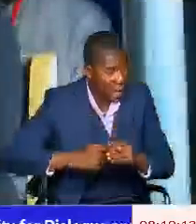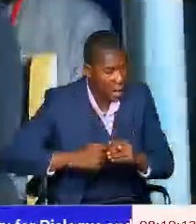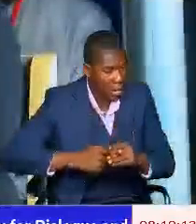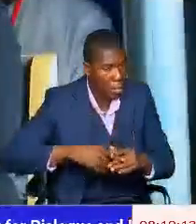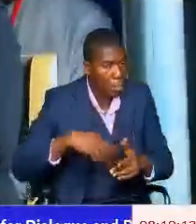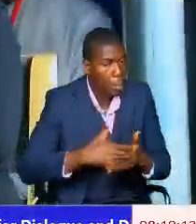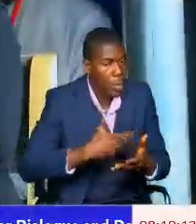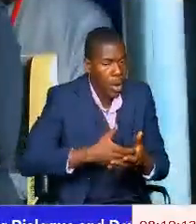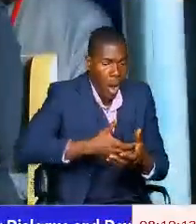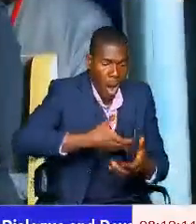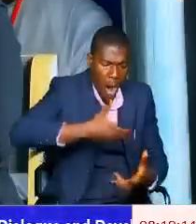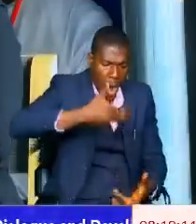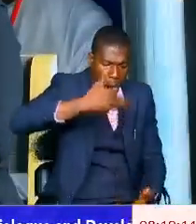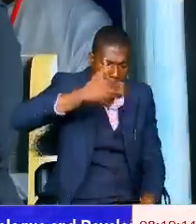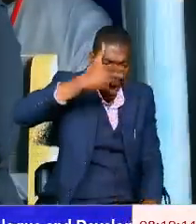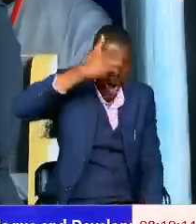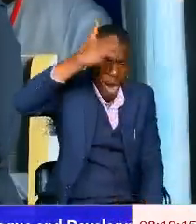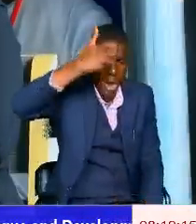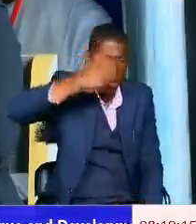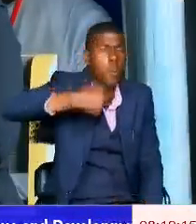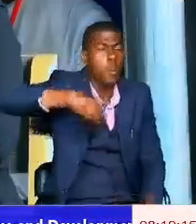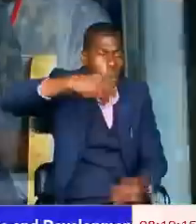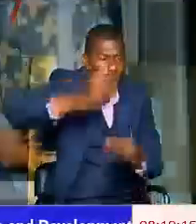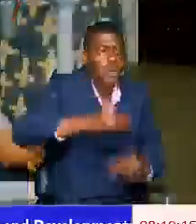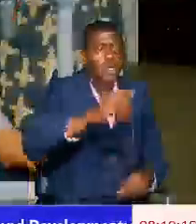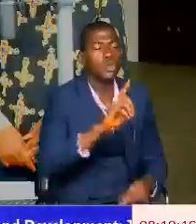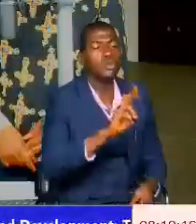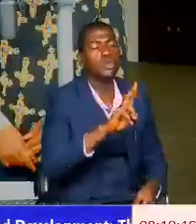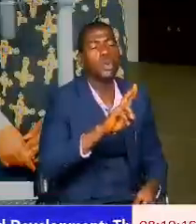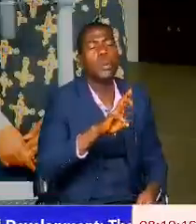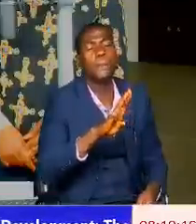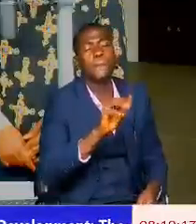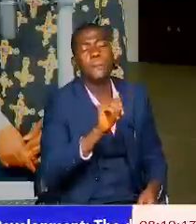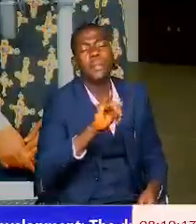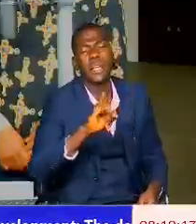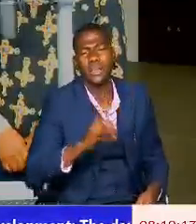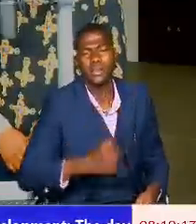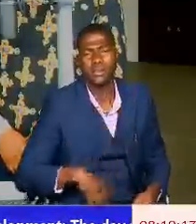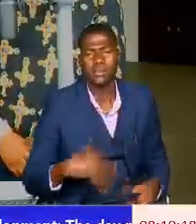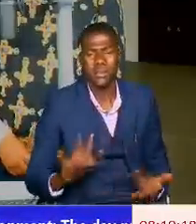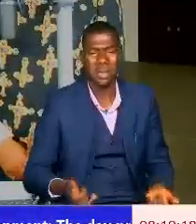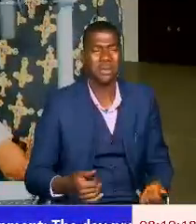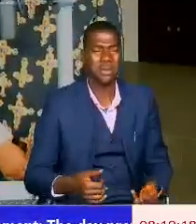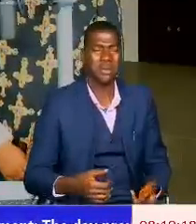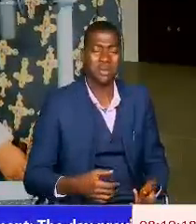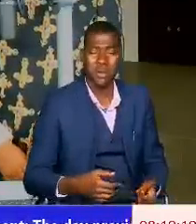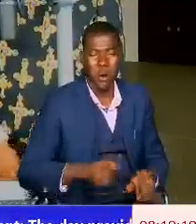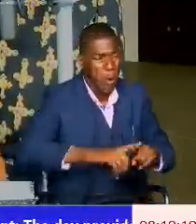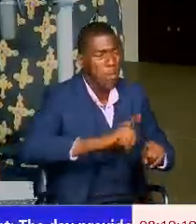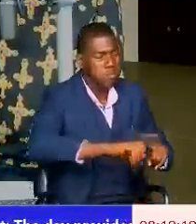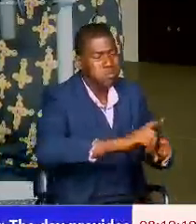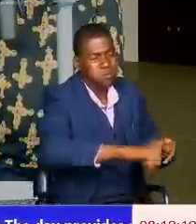We don't talk of other things. Mm. See Nasarawa State, some communities.